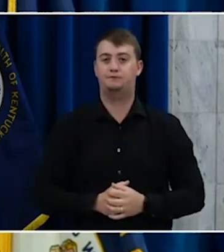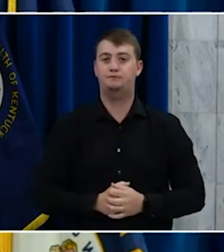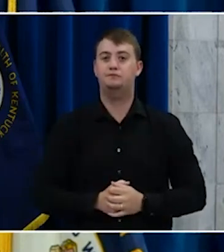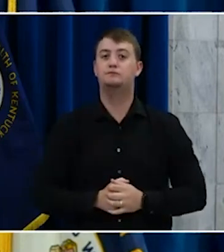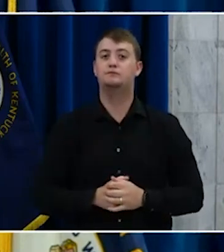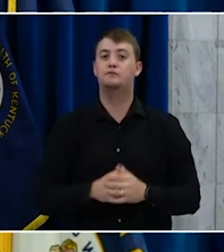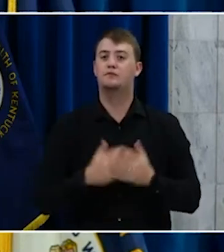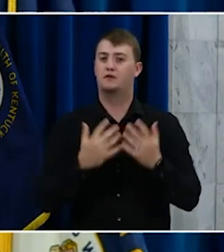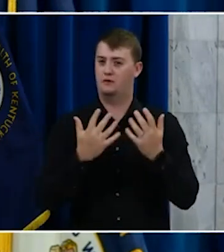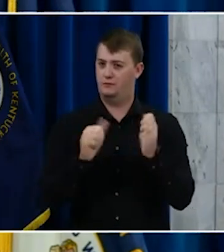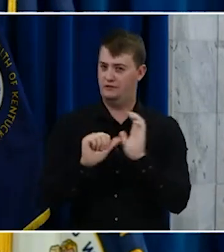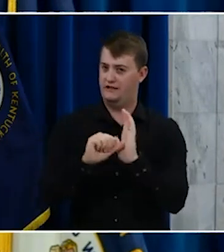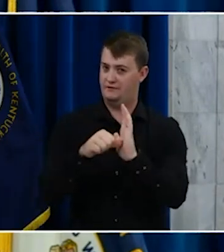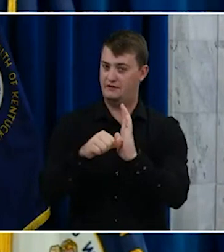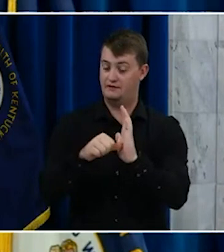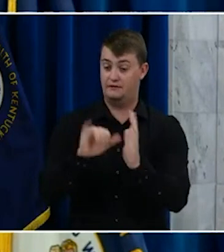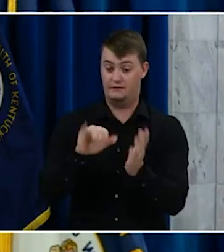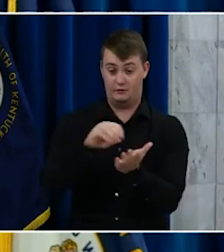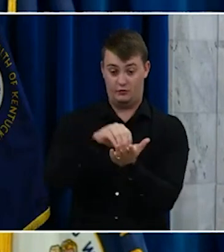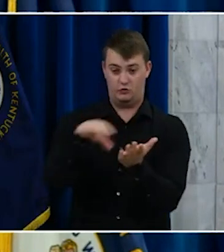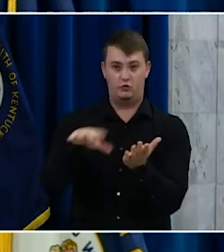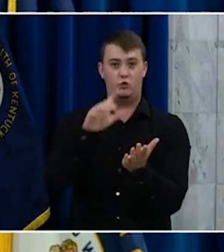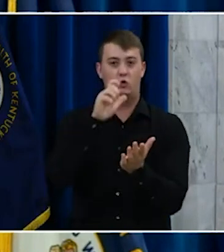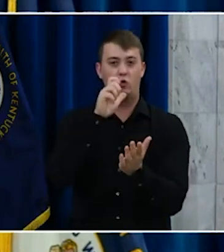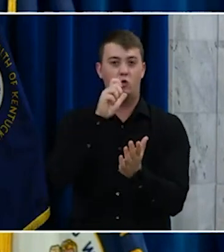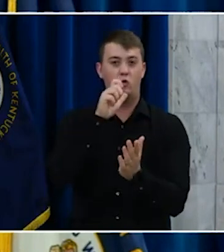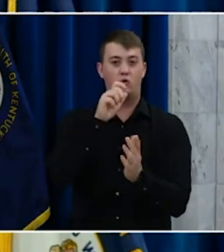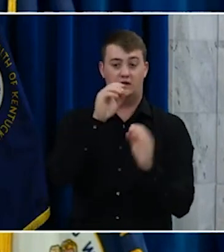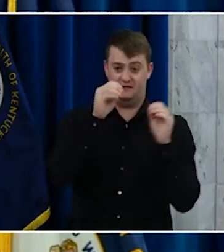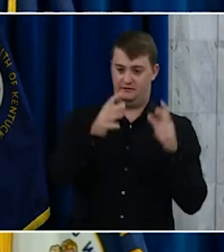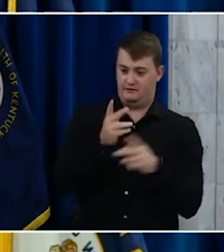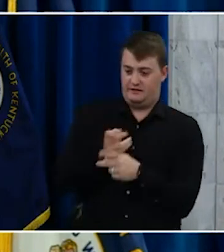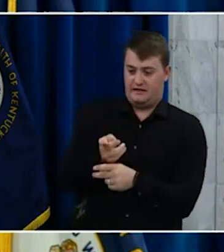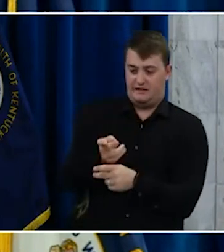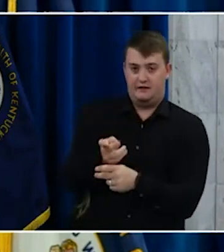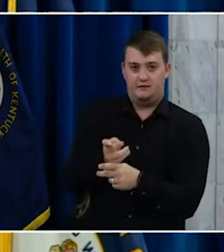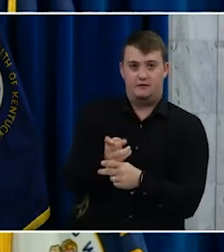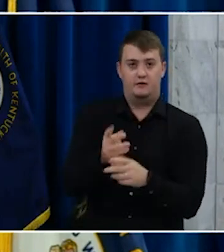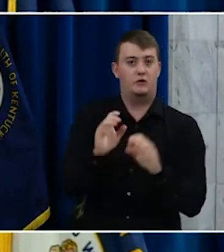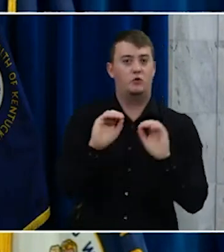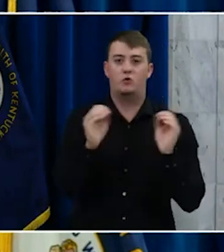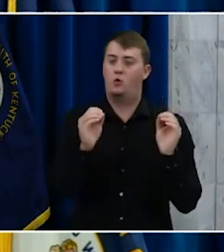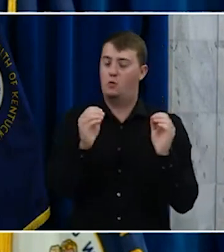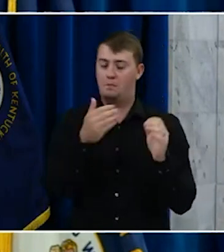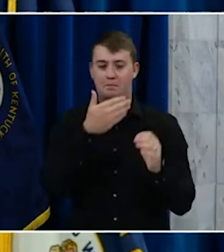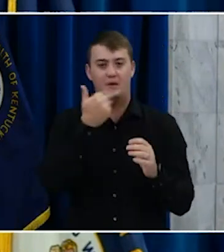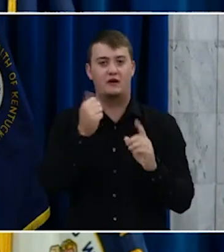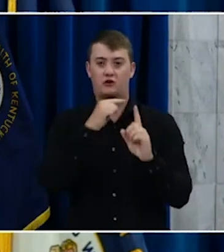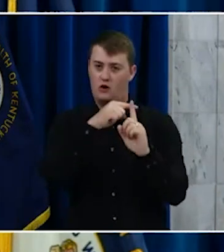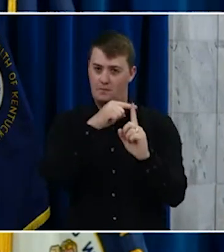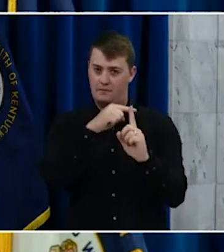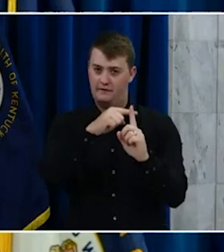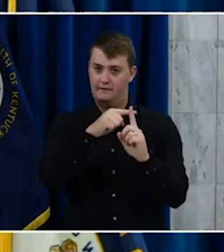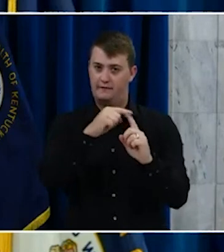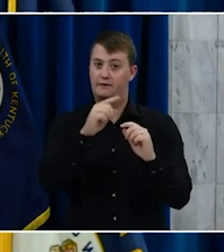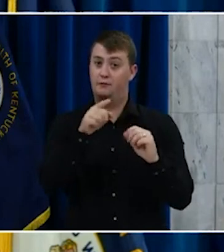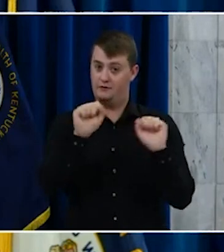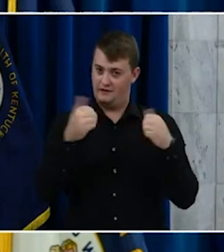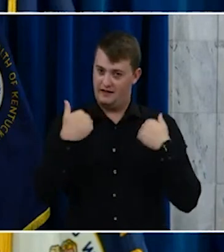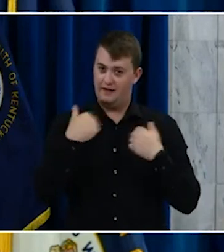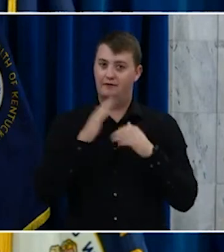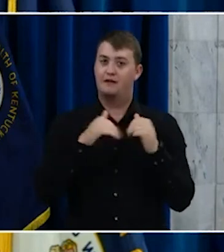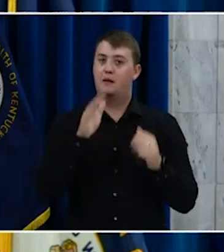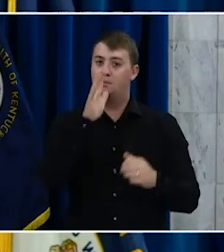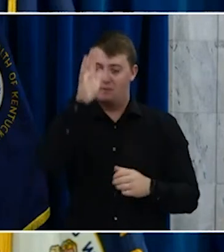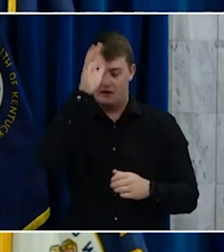I want to emphasize that, the students that are in their care. There is no greater compliment that you could ever have than for a parent